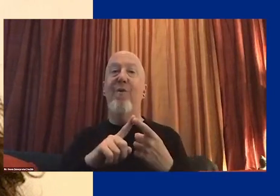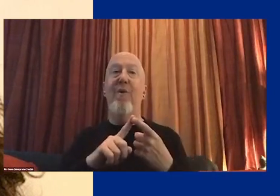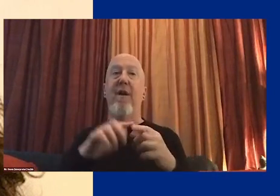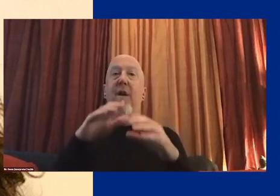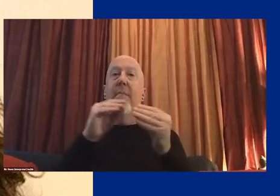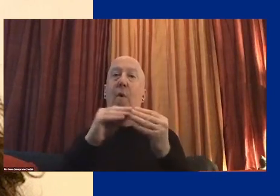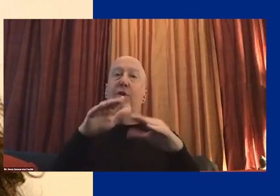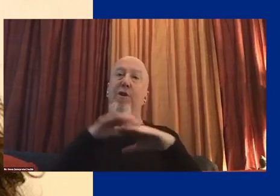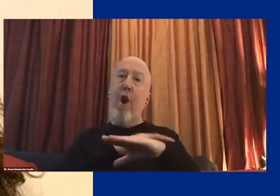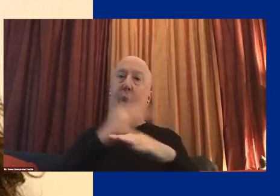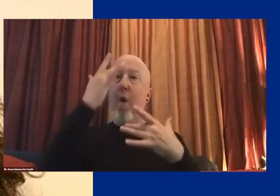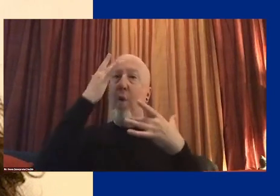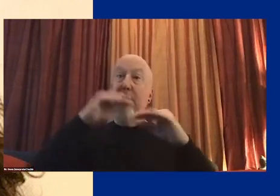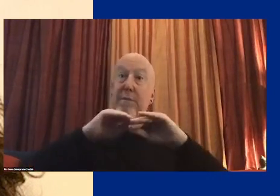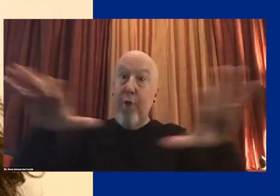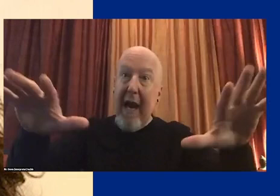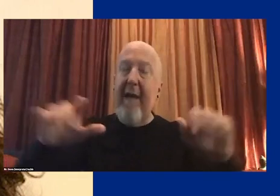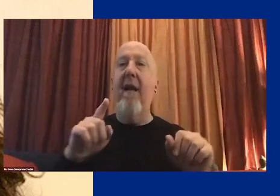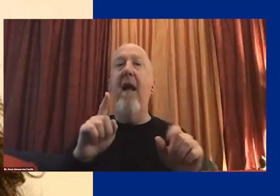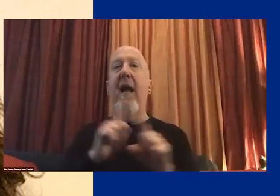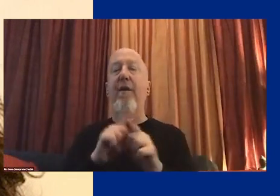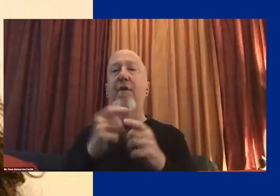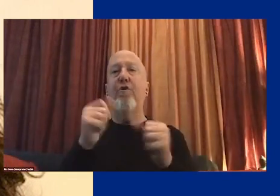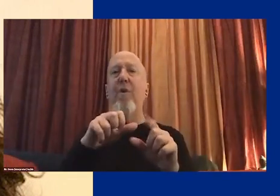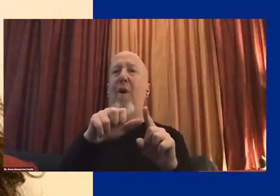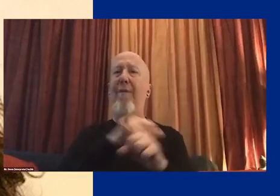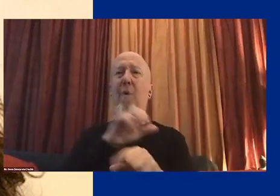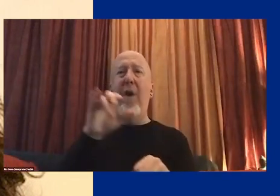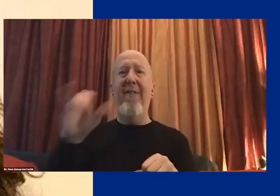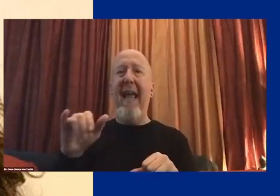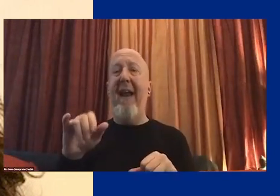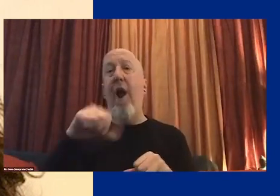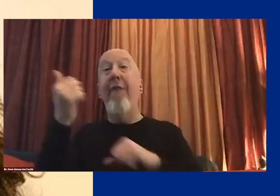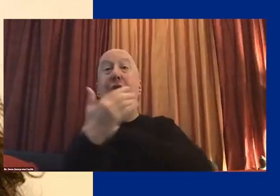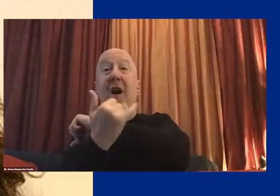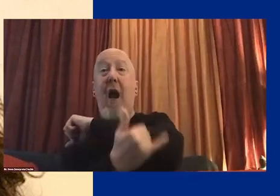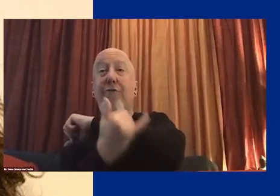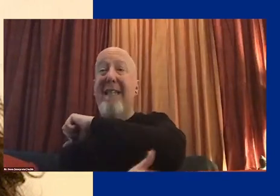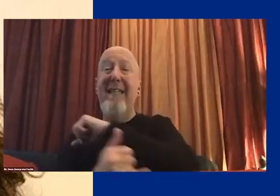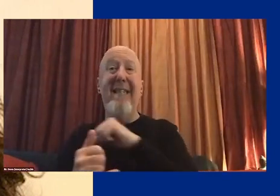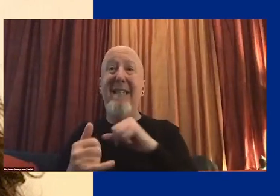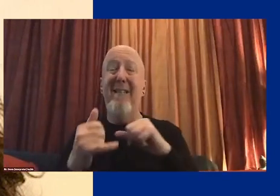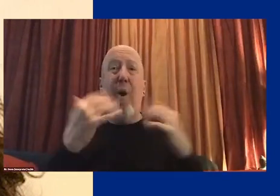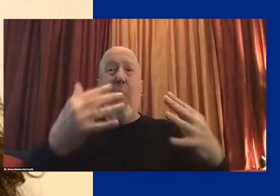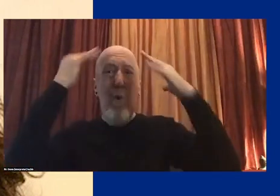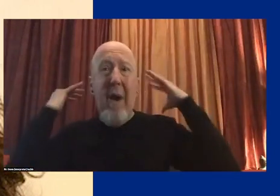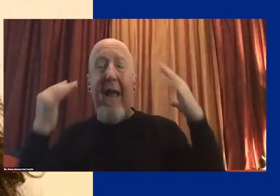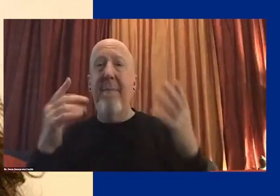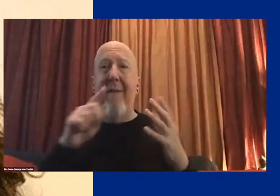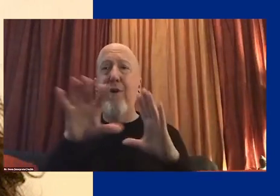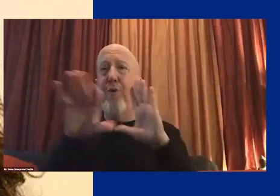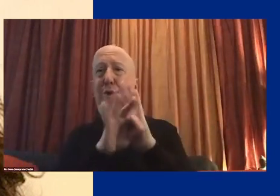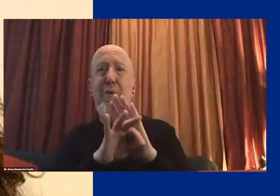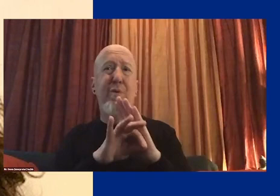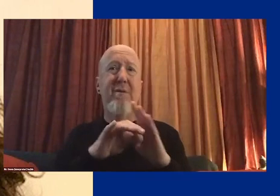in preventing the kind of rationing that other countries reported as an ordinary course of,